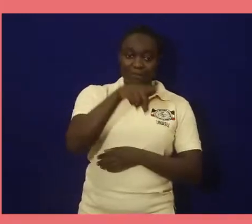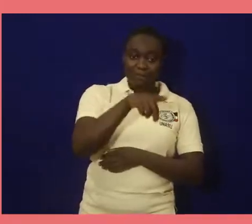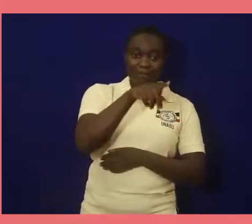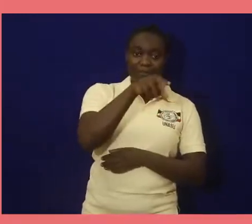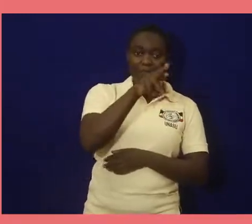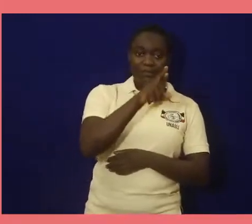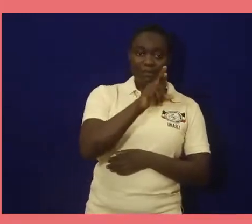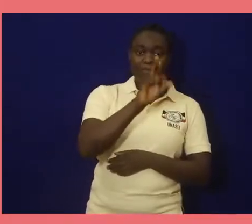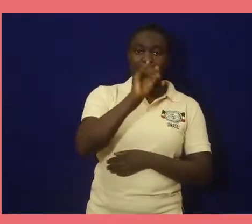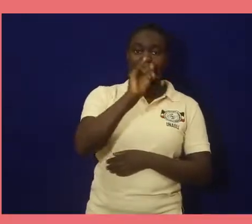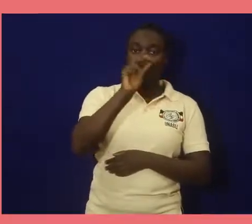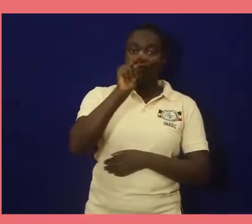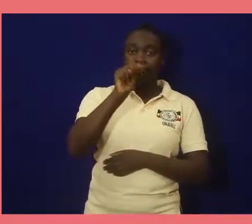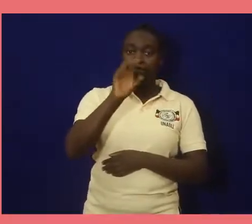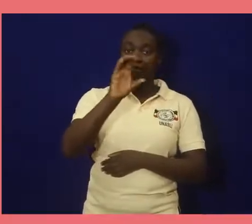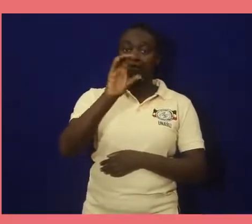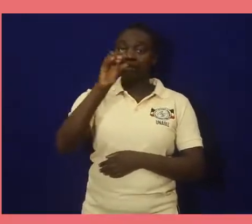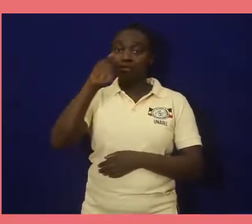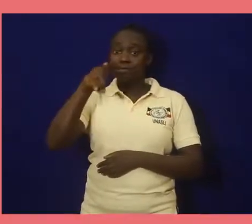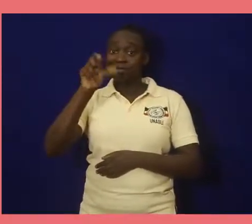principal axis.